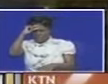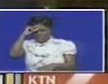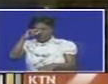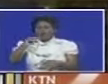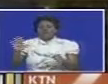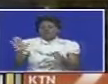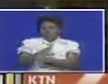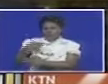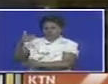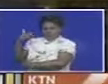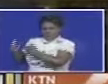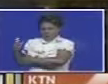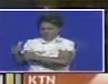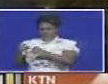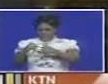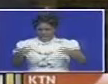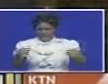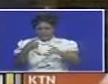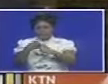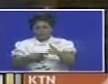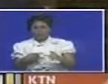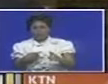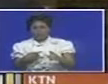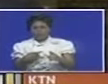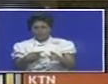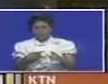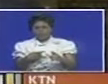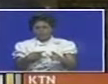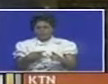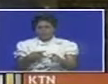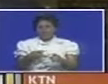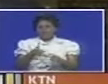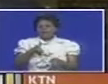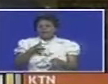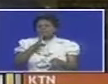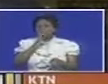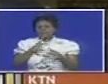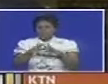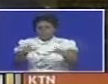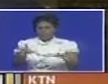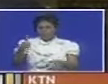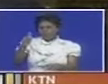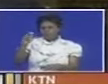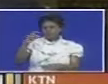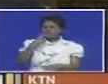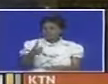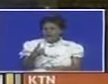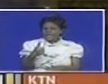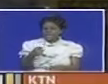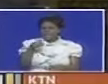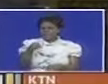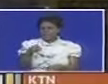of the borderline, right from whole borderline from Lake Turkana all the way to Moyale, they have to deploy